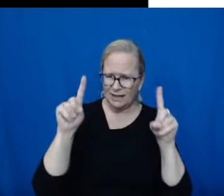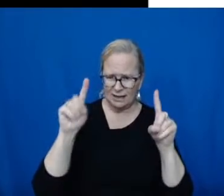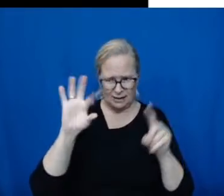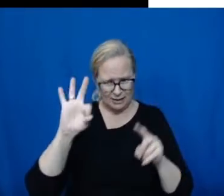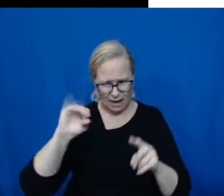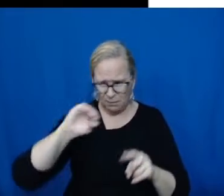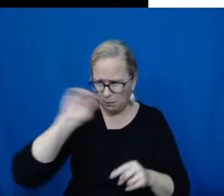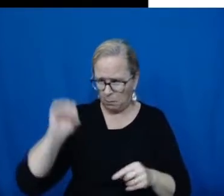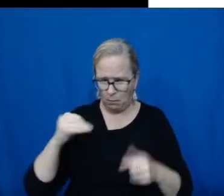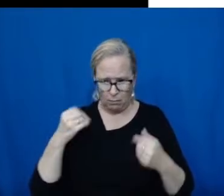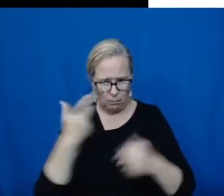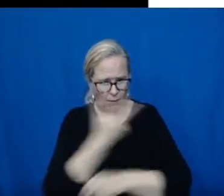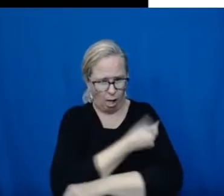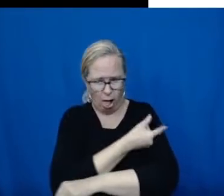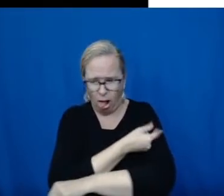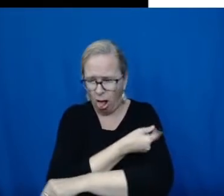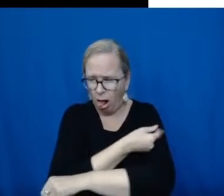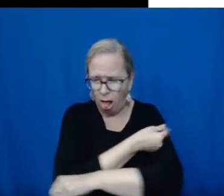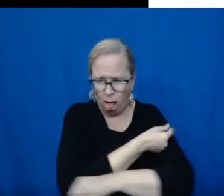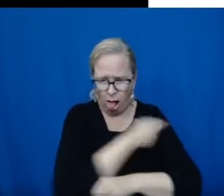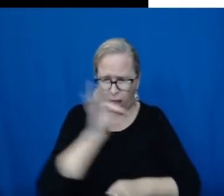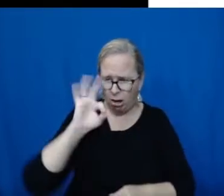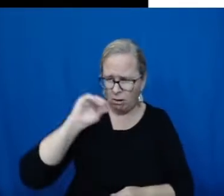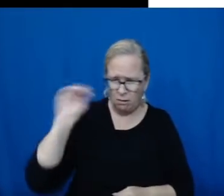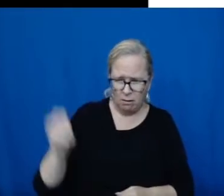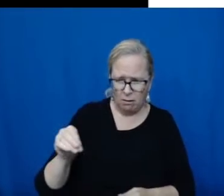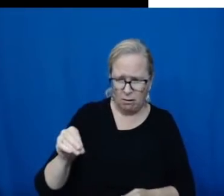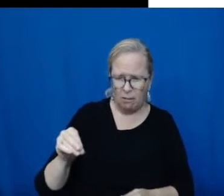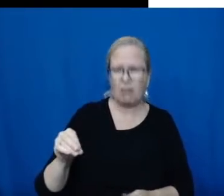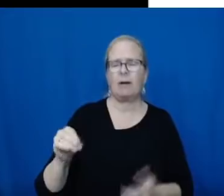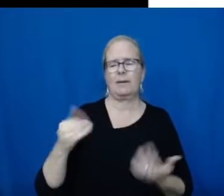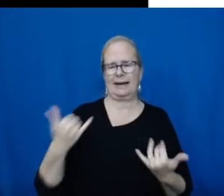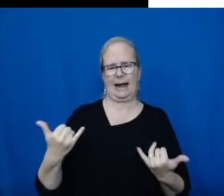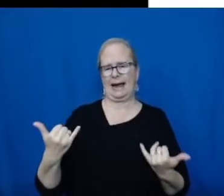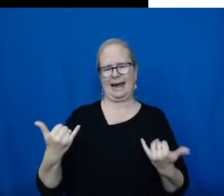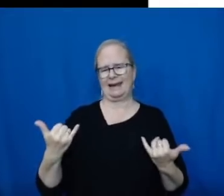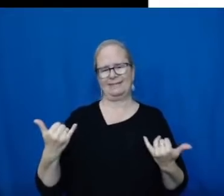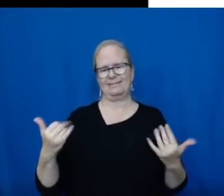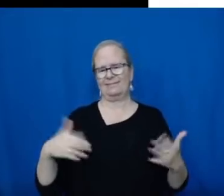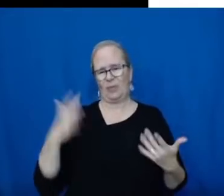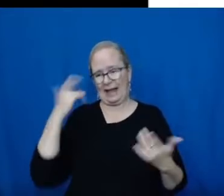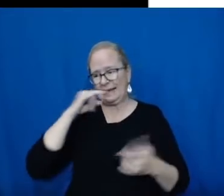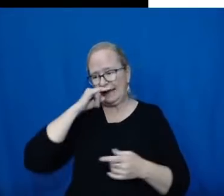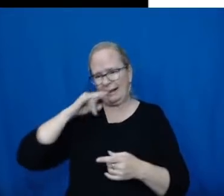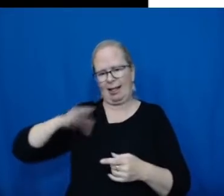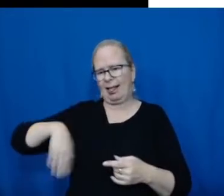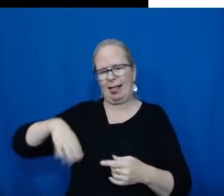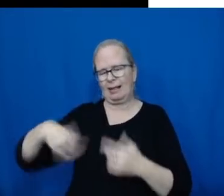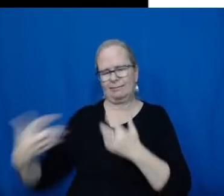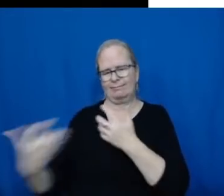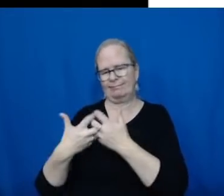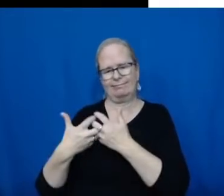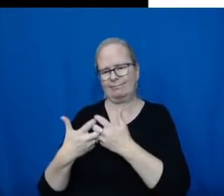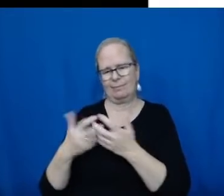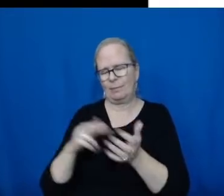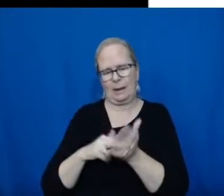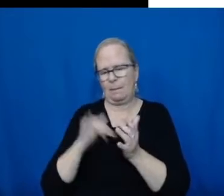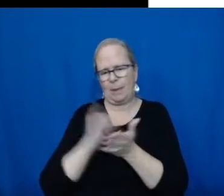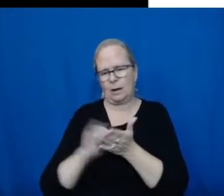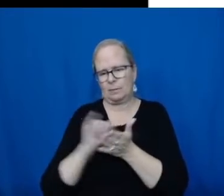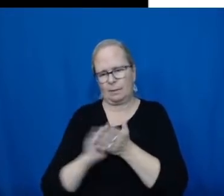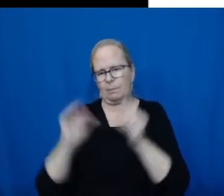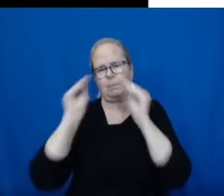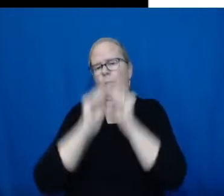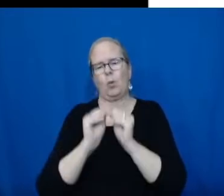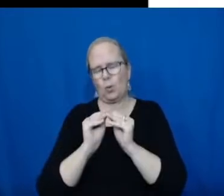not eligible. So now it's not possible to vaccinate 90% because less than 90% of people are eligible.